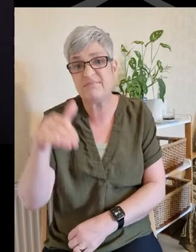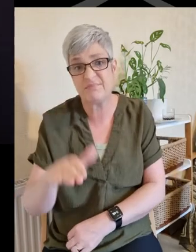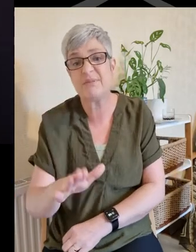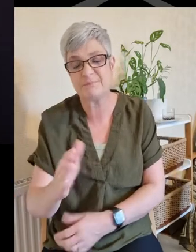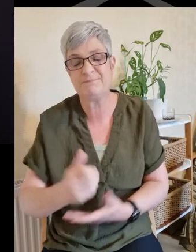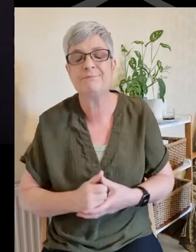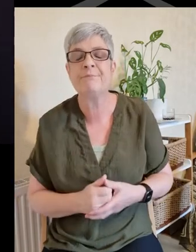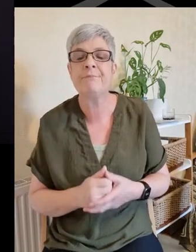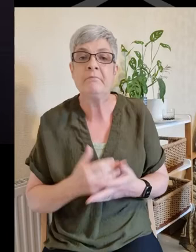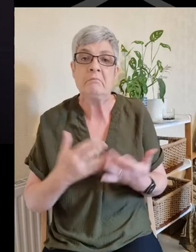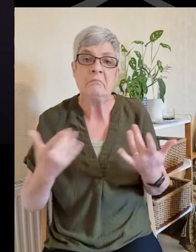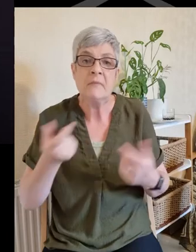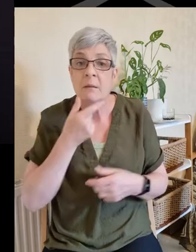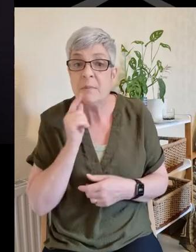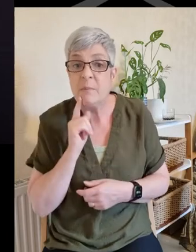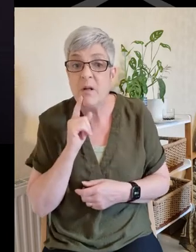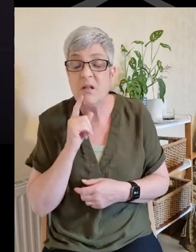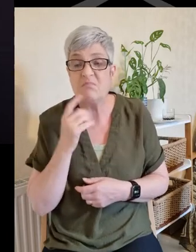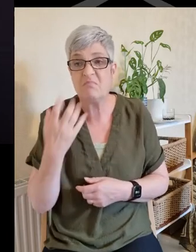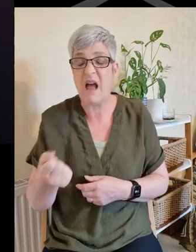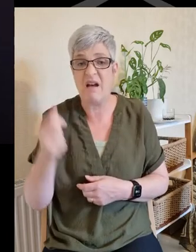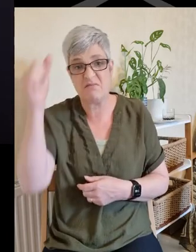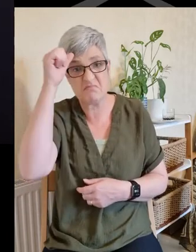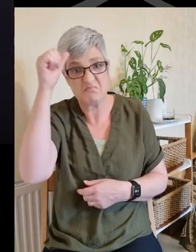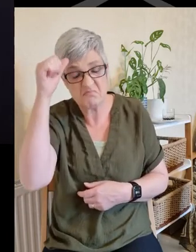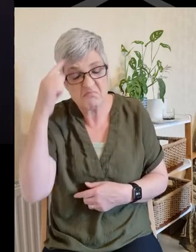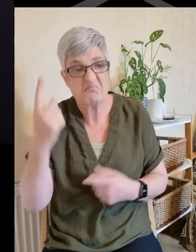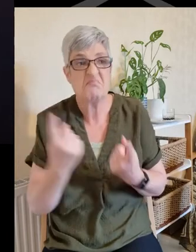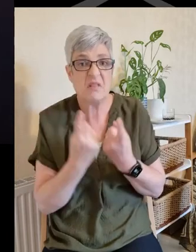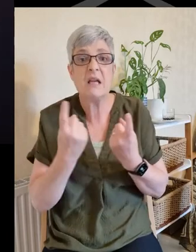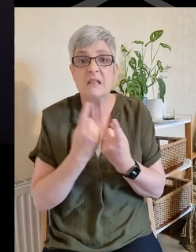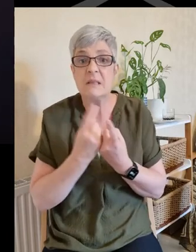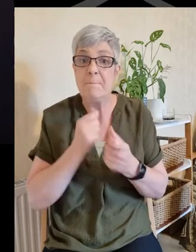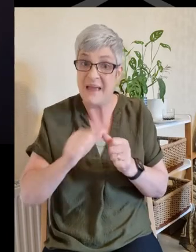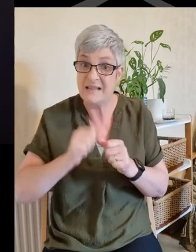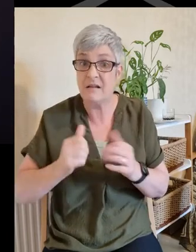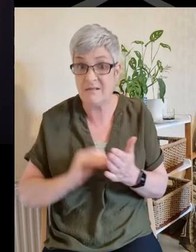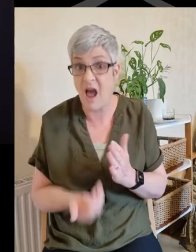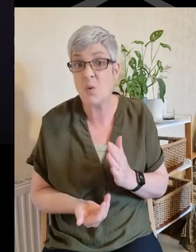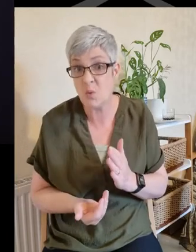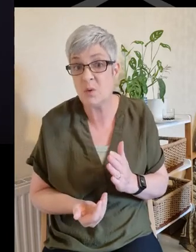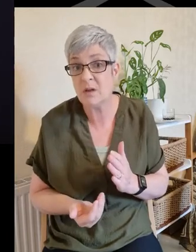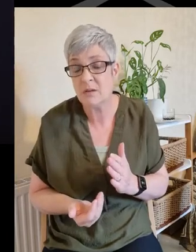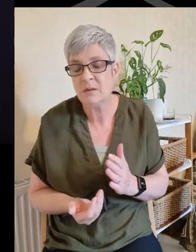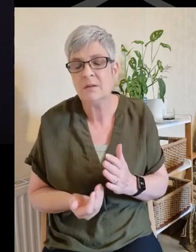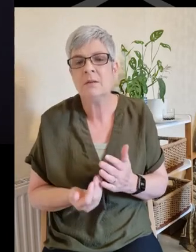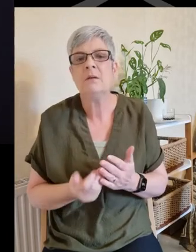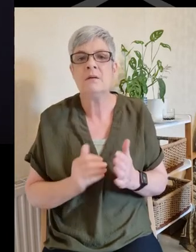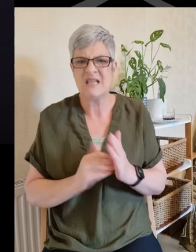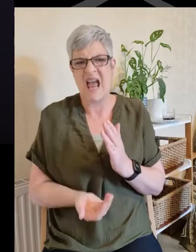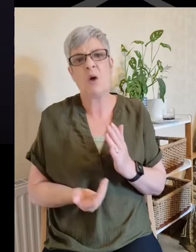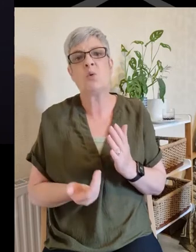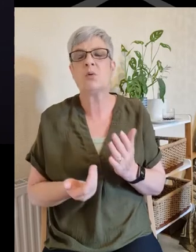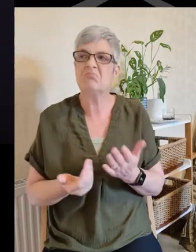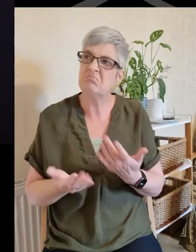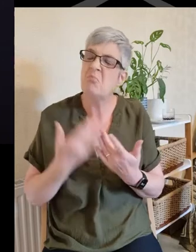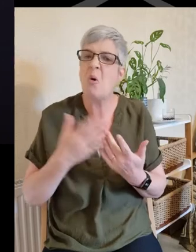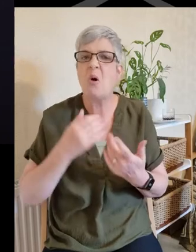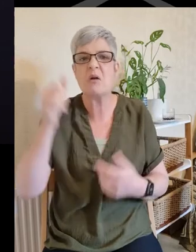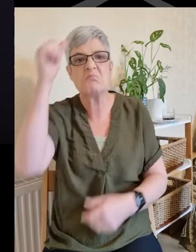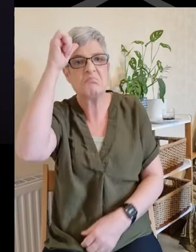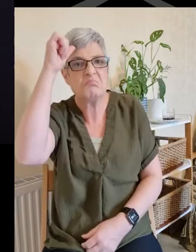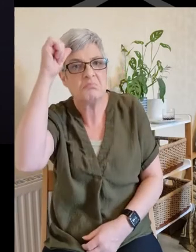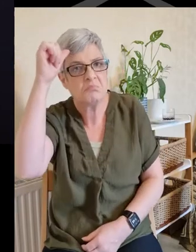Many people carry the assumption that things, of course, are better now, that we have become more learned, more